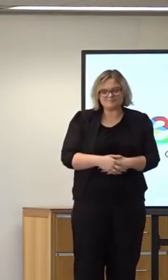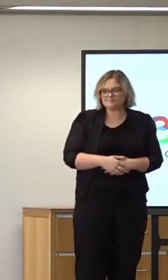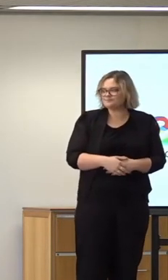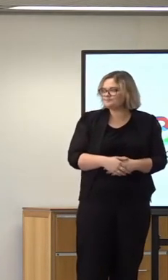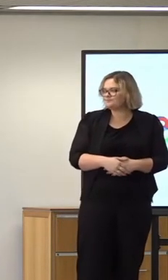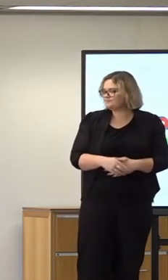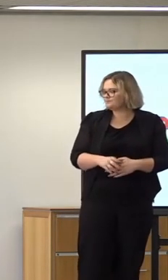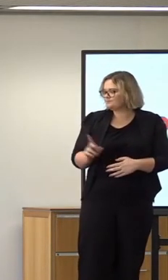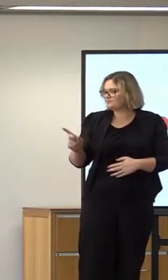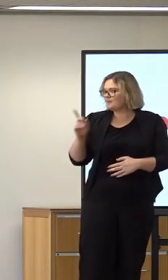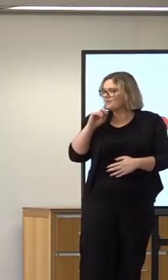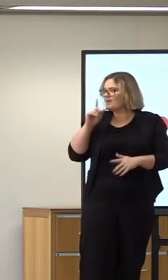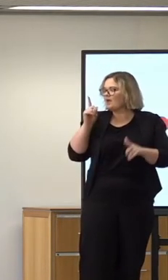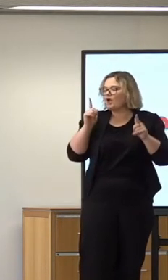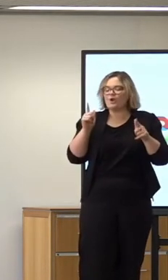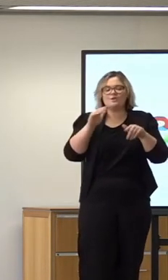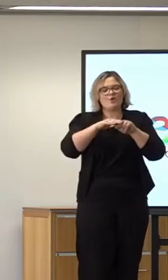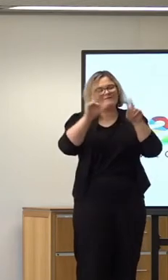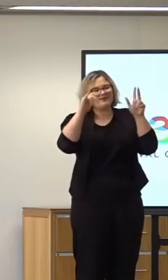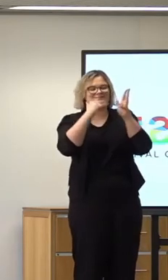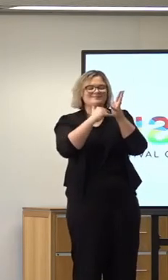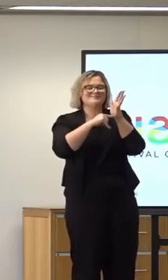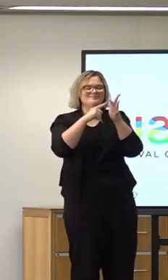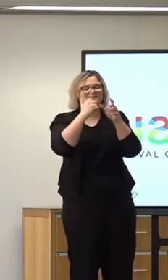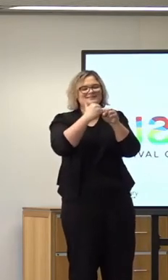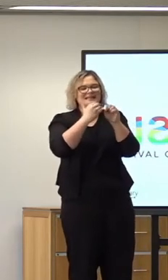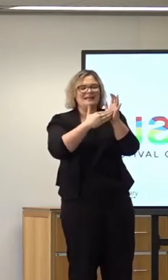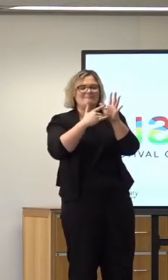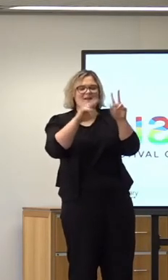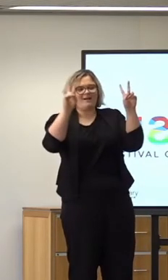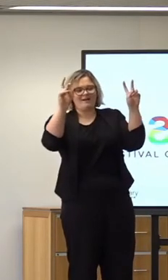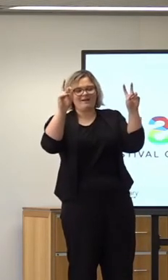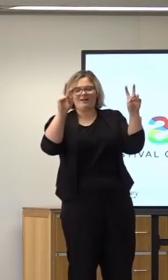I think a lot of that's about stigma as well. I think